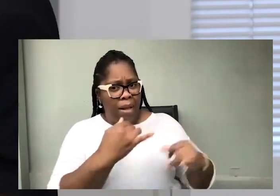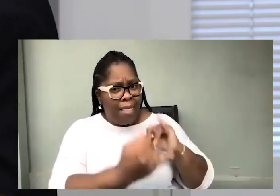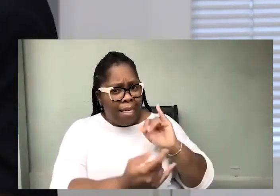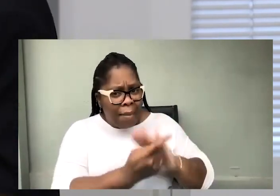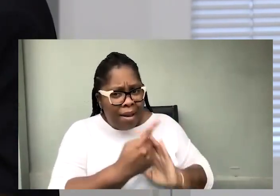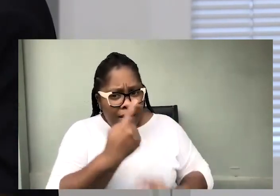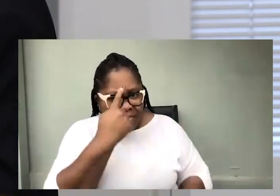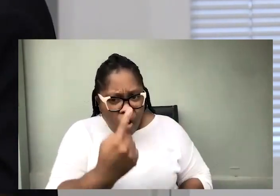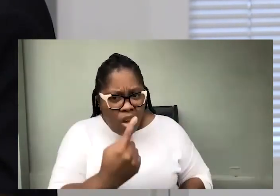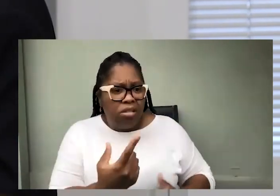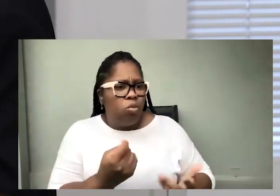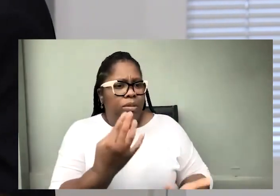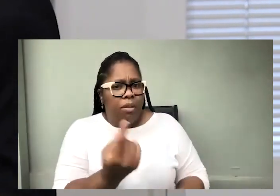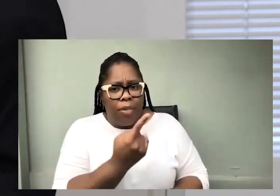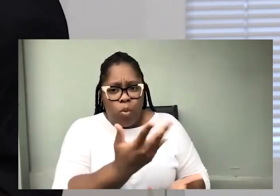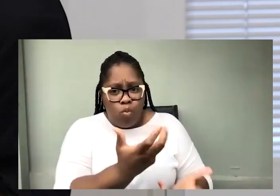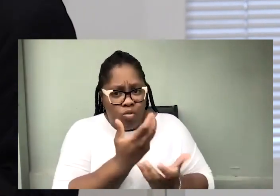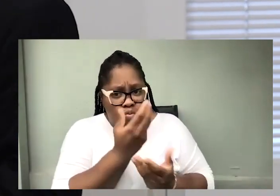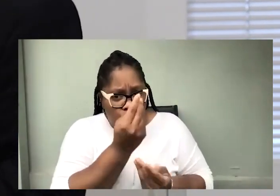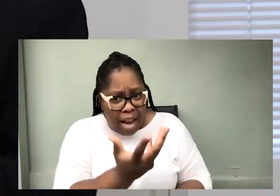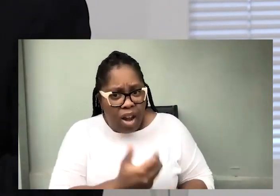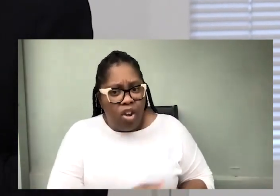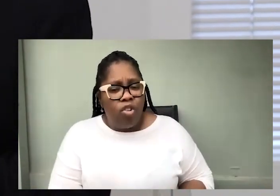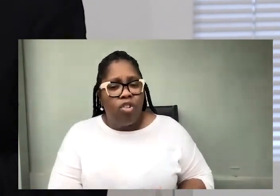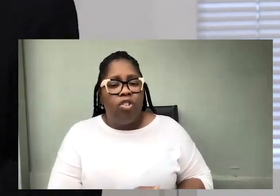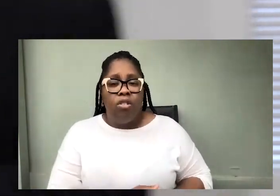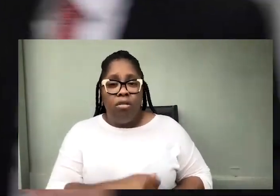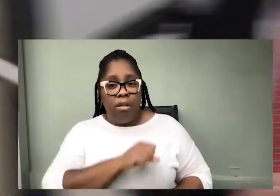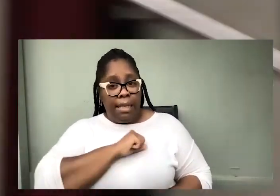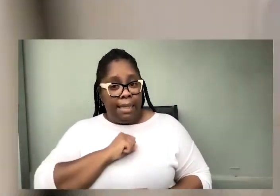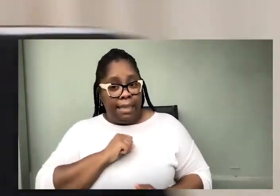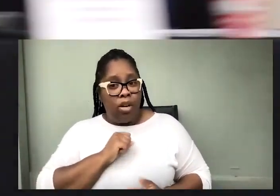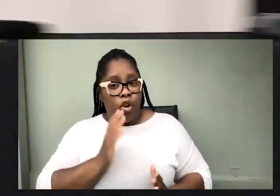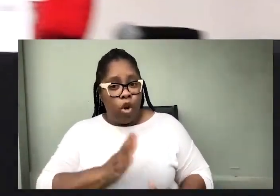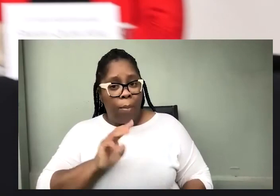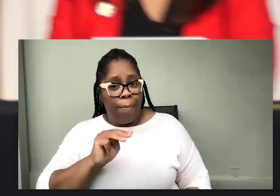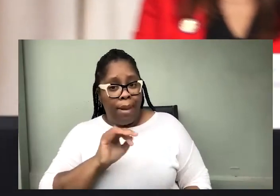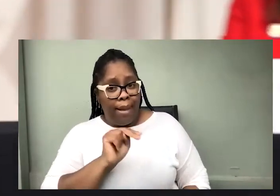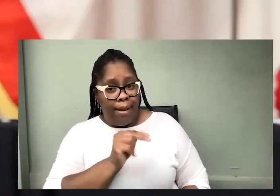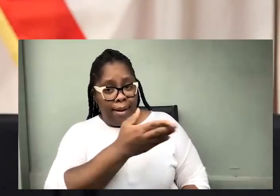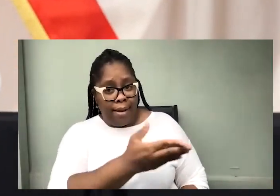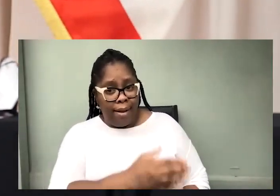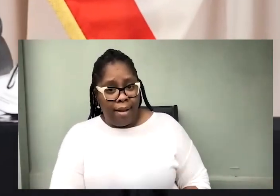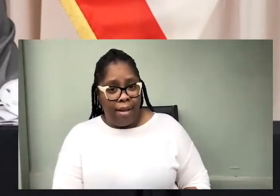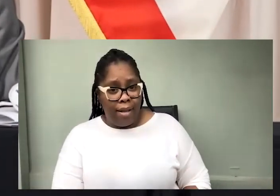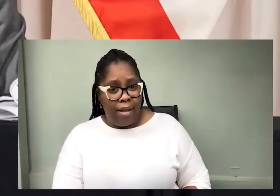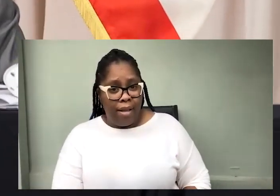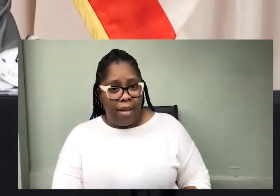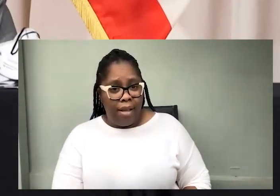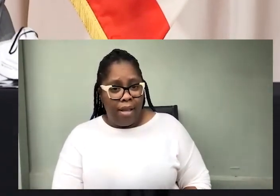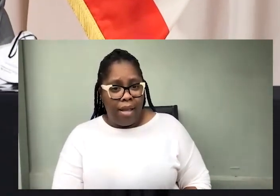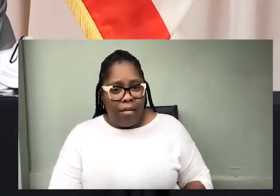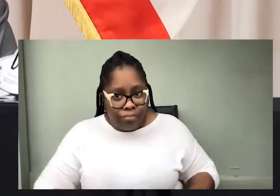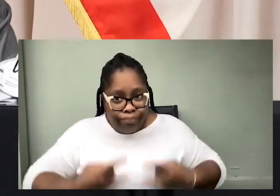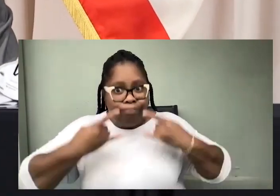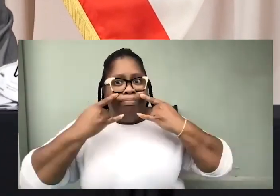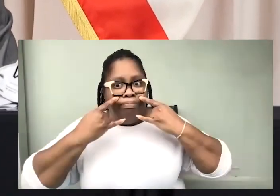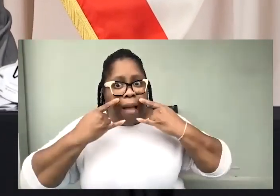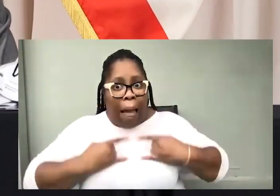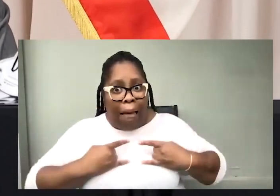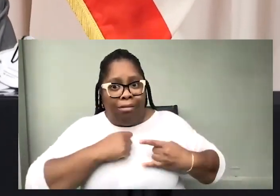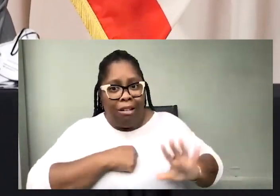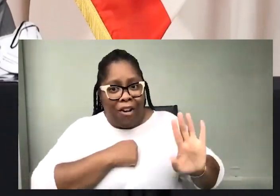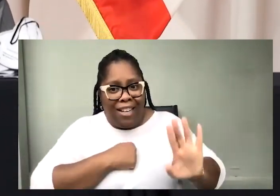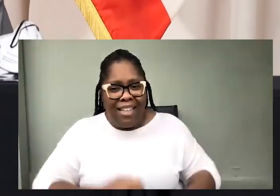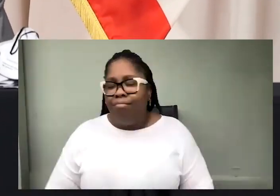thoughts or something that you wanted to share, we'll start with Senator Min. Sorry, as you get your mask back on, my apologies. No